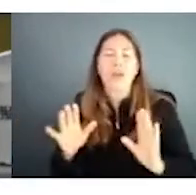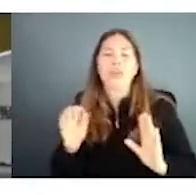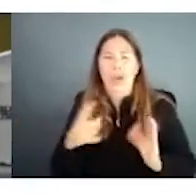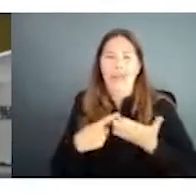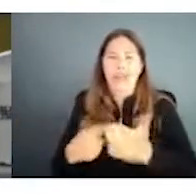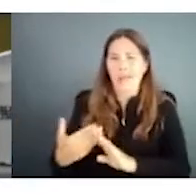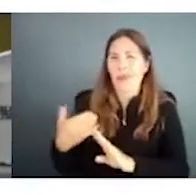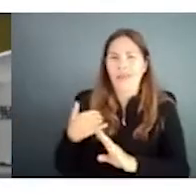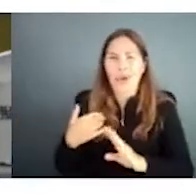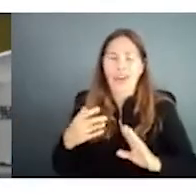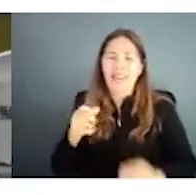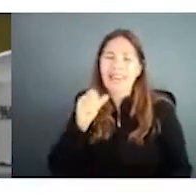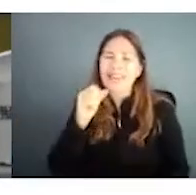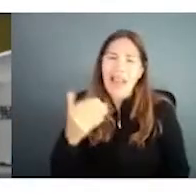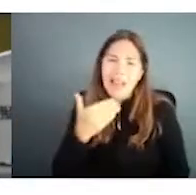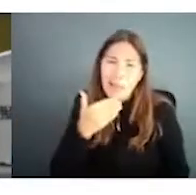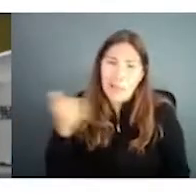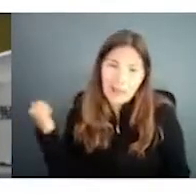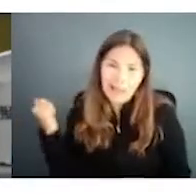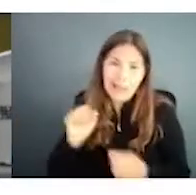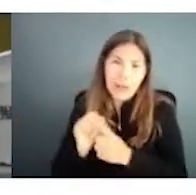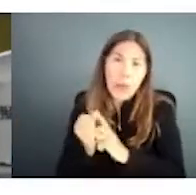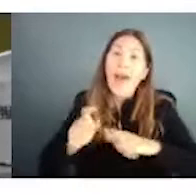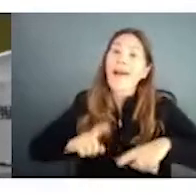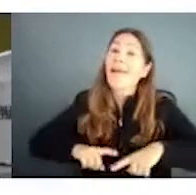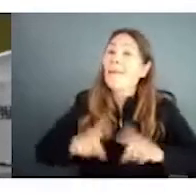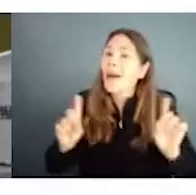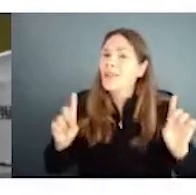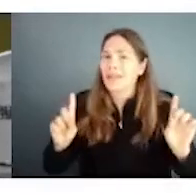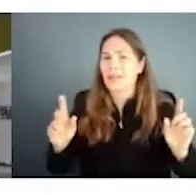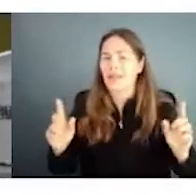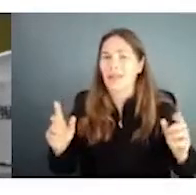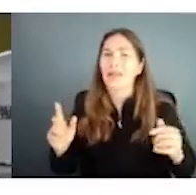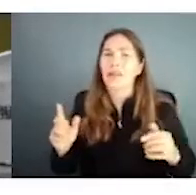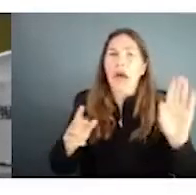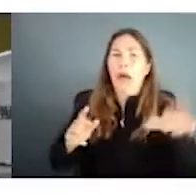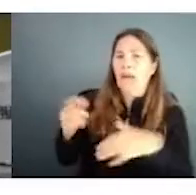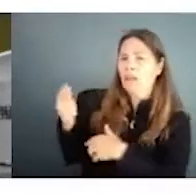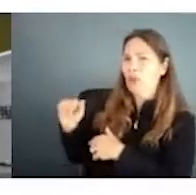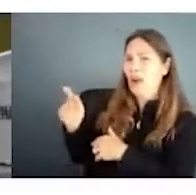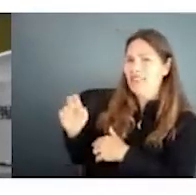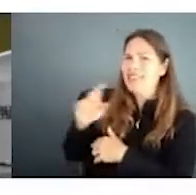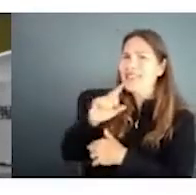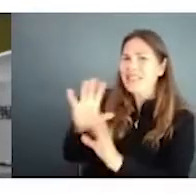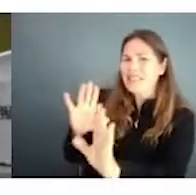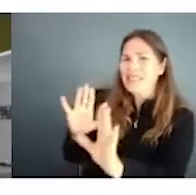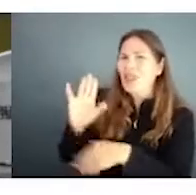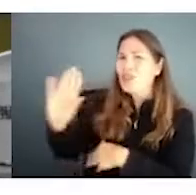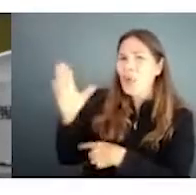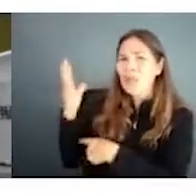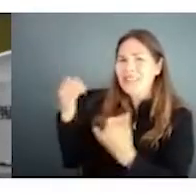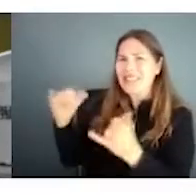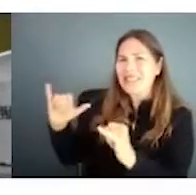it's not an ideal situation, but there is. Excuse me, Dennis, you're still loading your presentation. We've